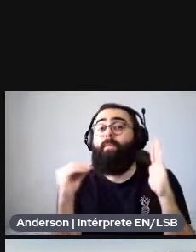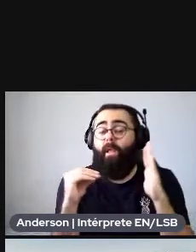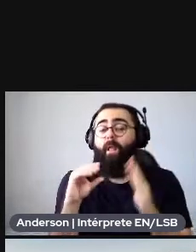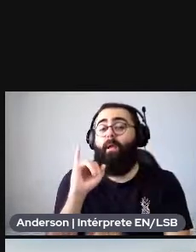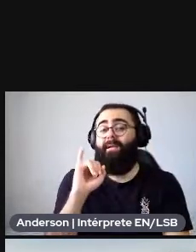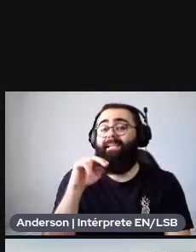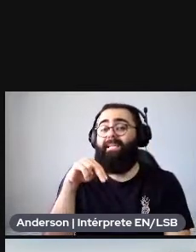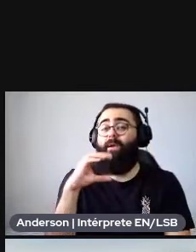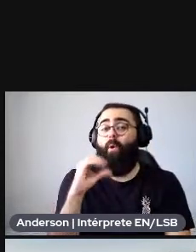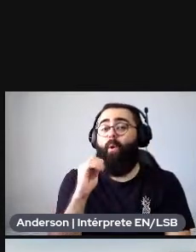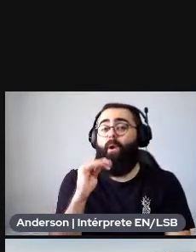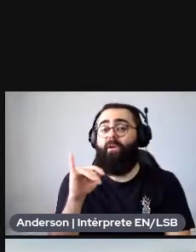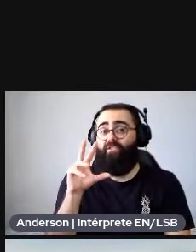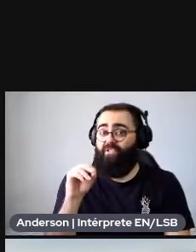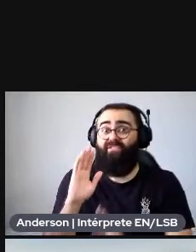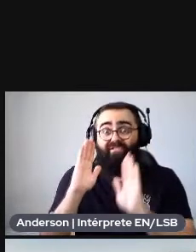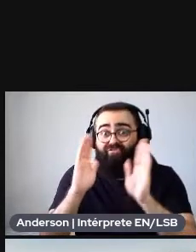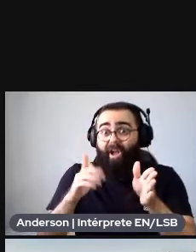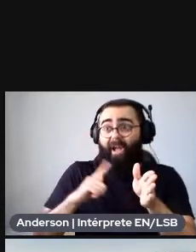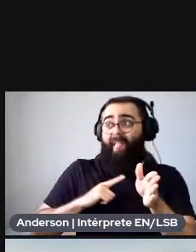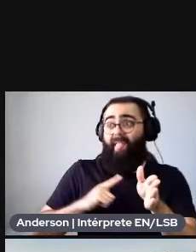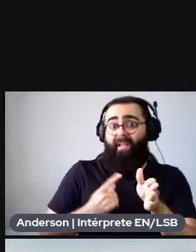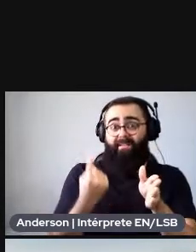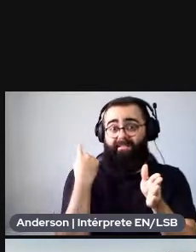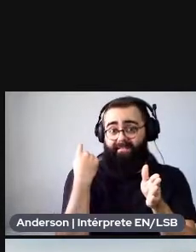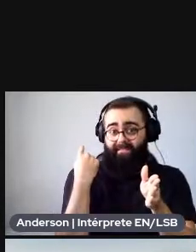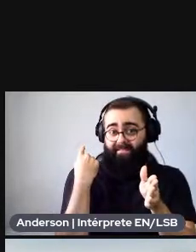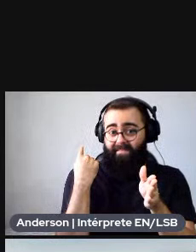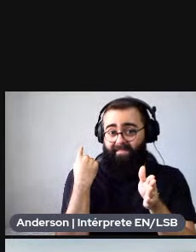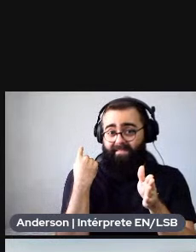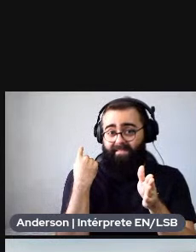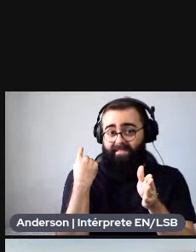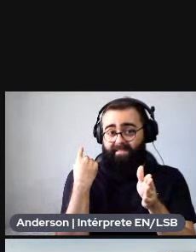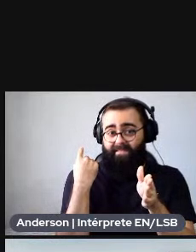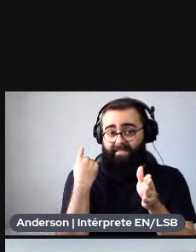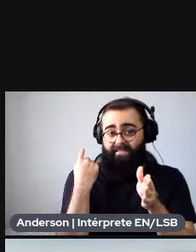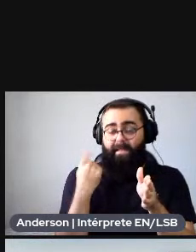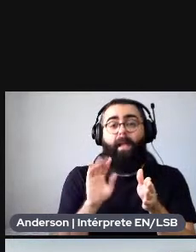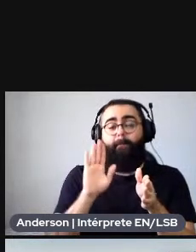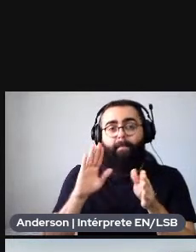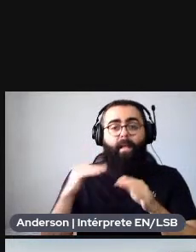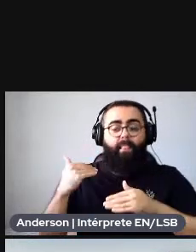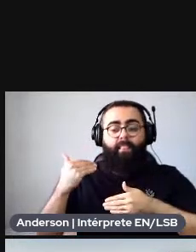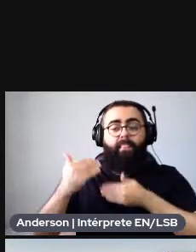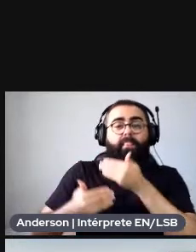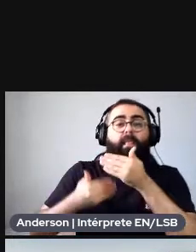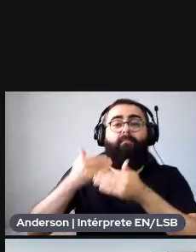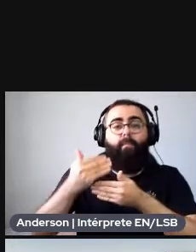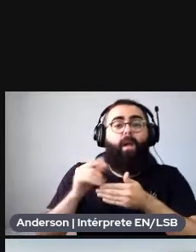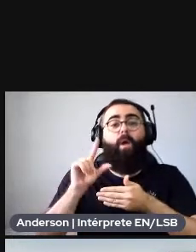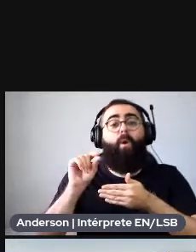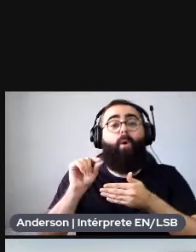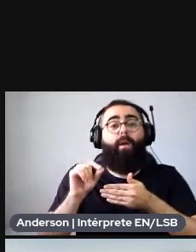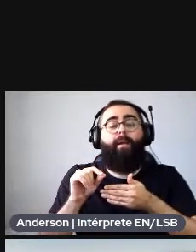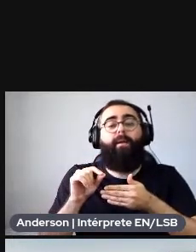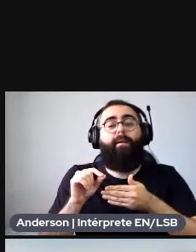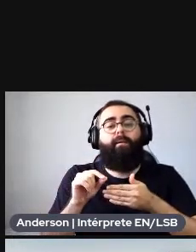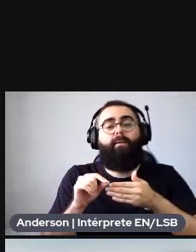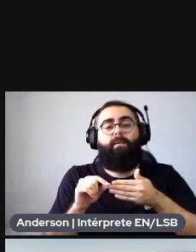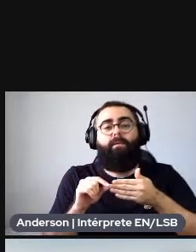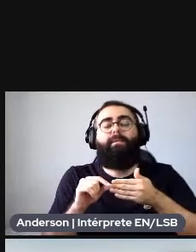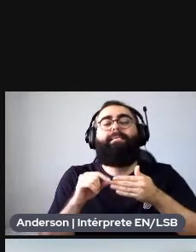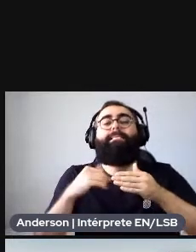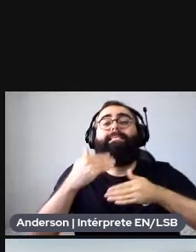exists has been strengthened through the development first of a sub-schema in the 13th century with